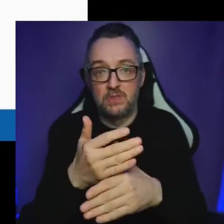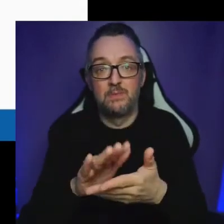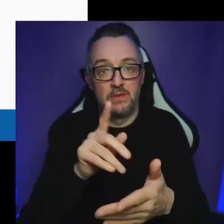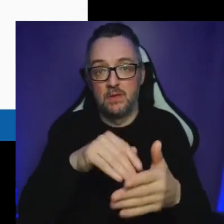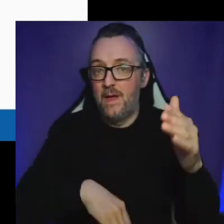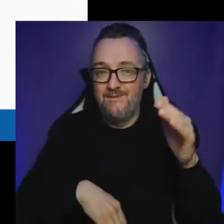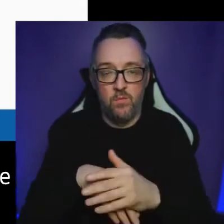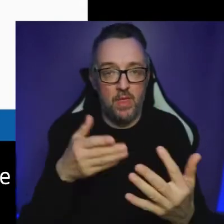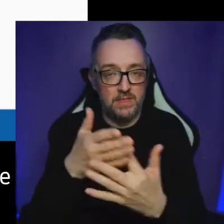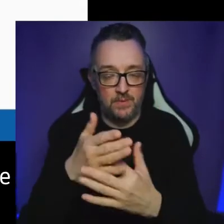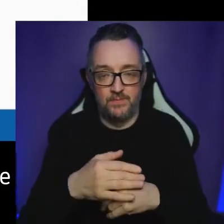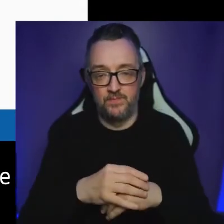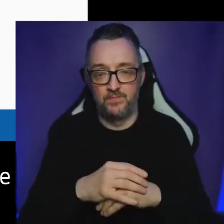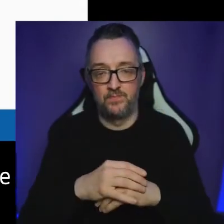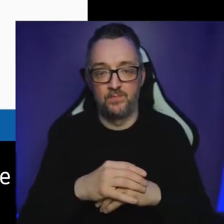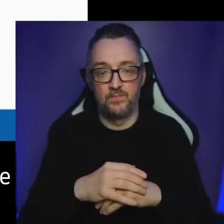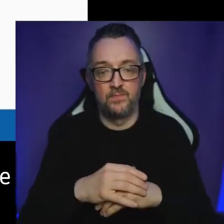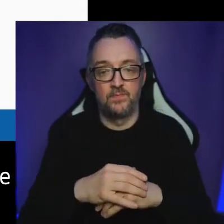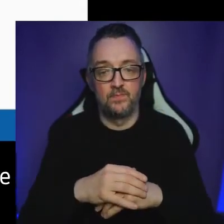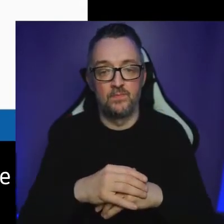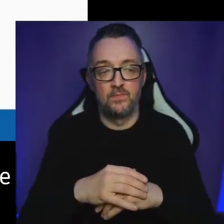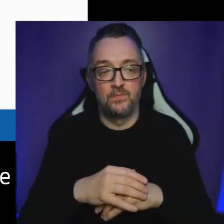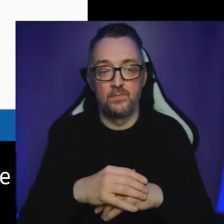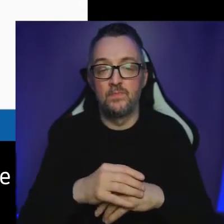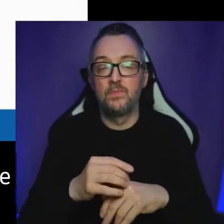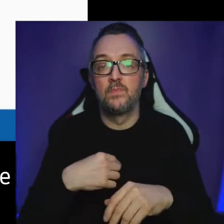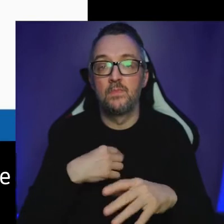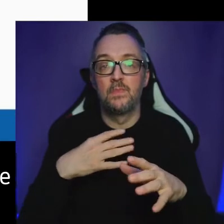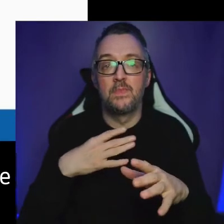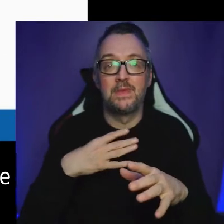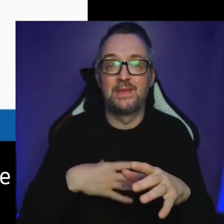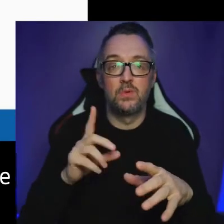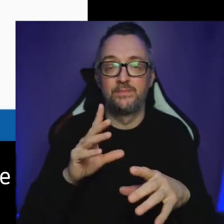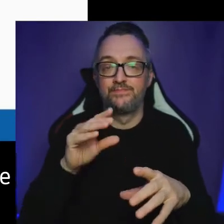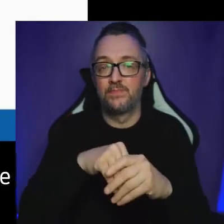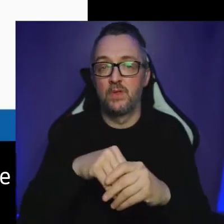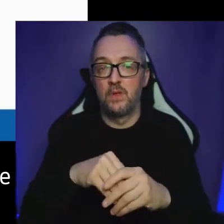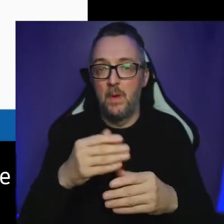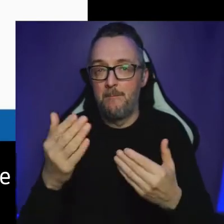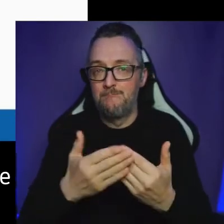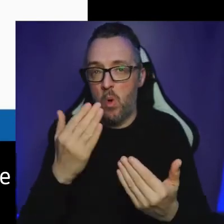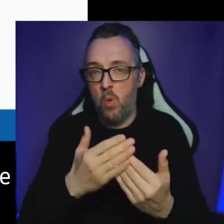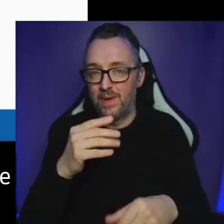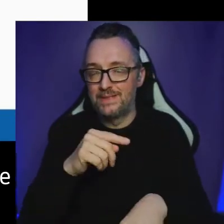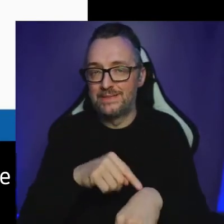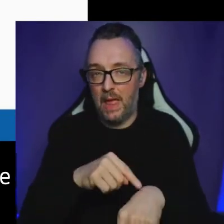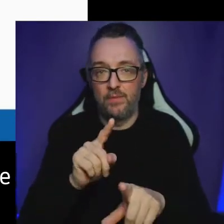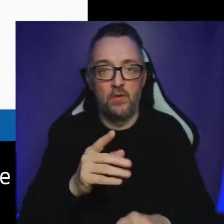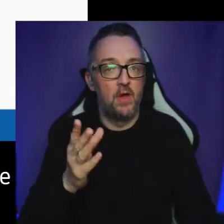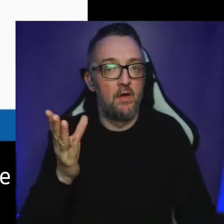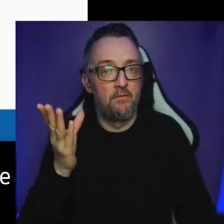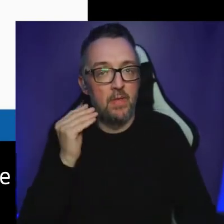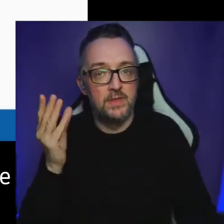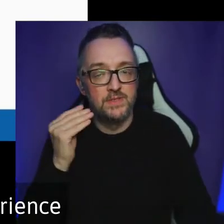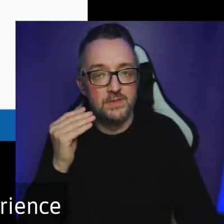accessible. We also kind of needed to factor in a lot more time to listen within the